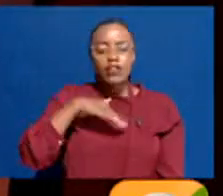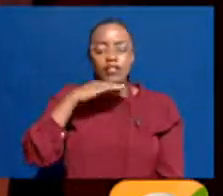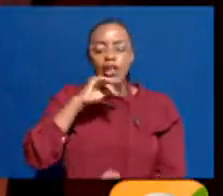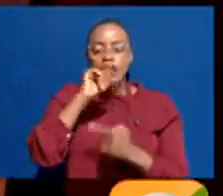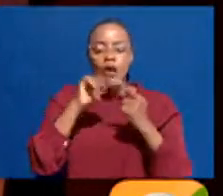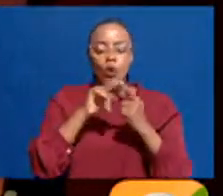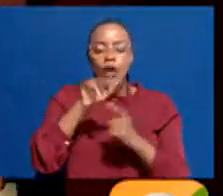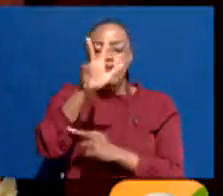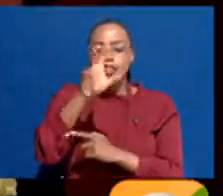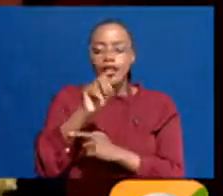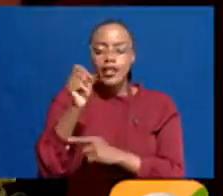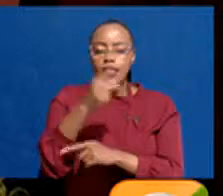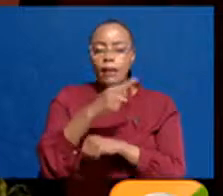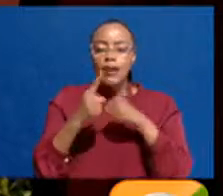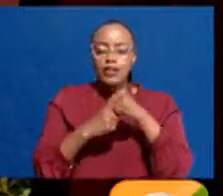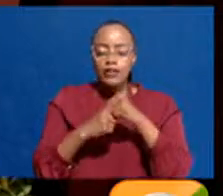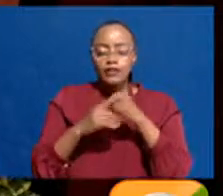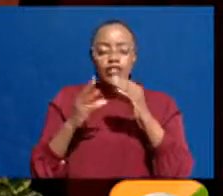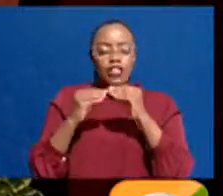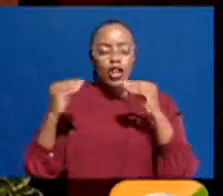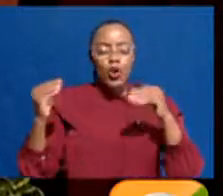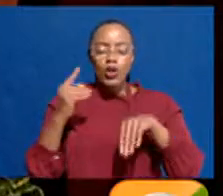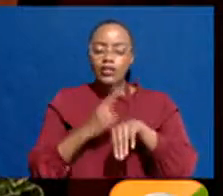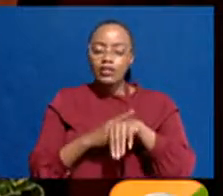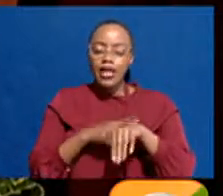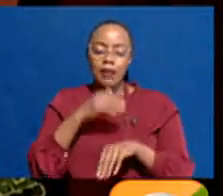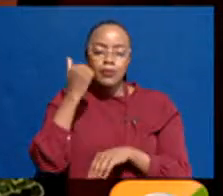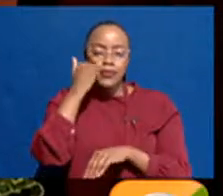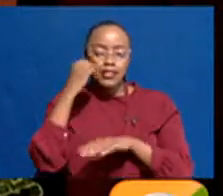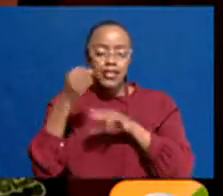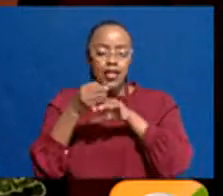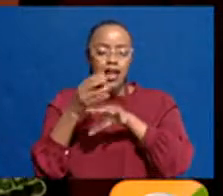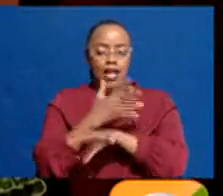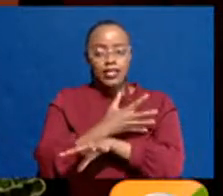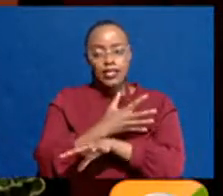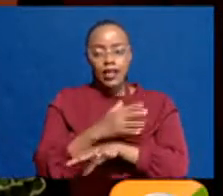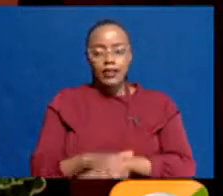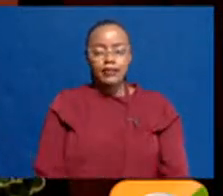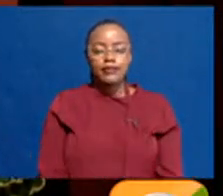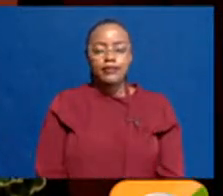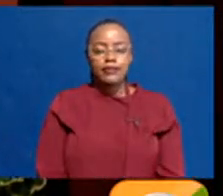the 30th of June after a long battle with cancer. Mary Mwoki, Citizen.